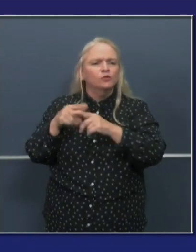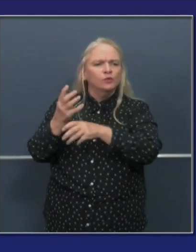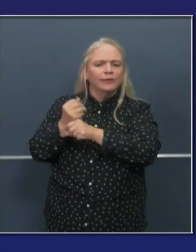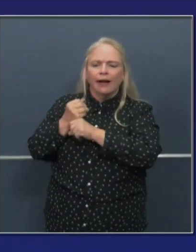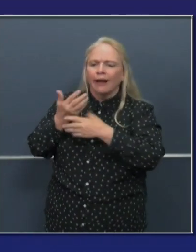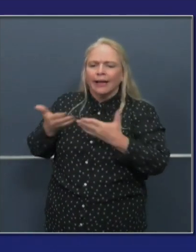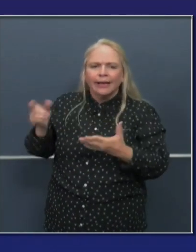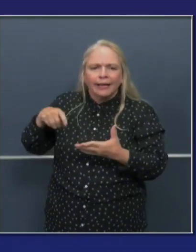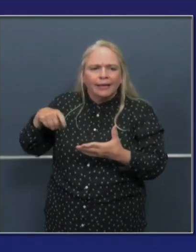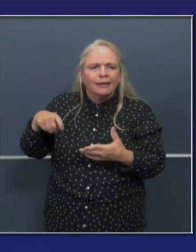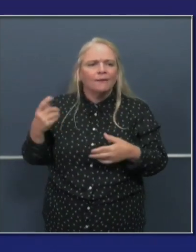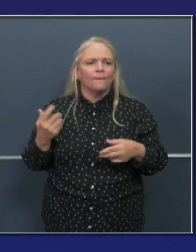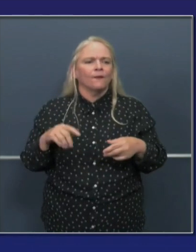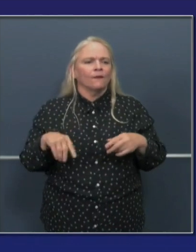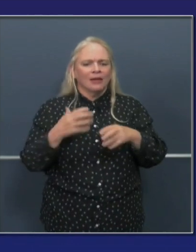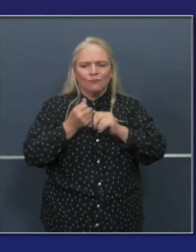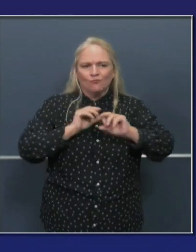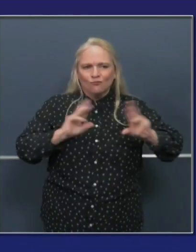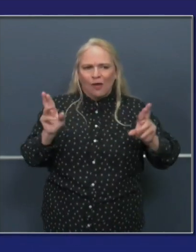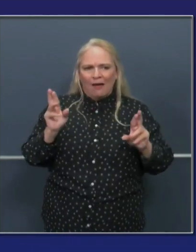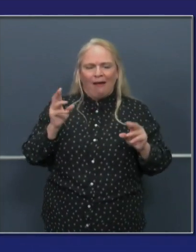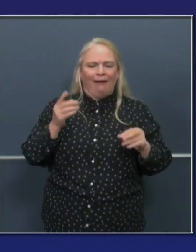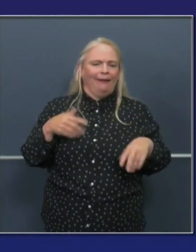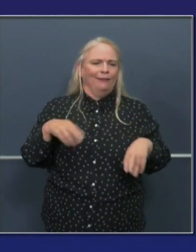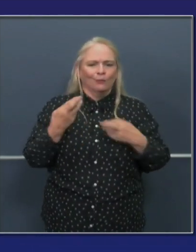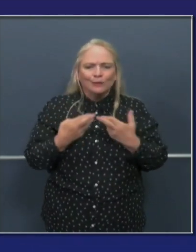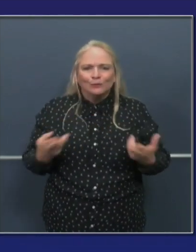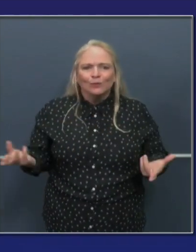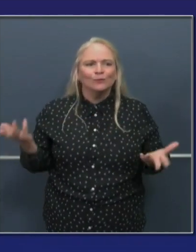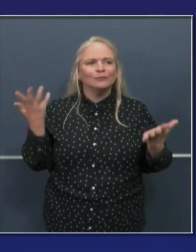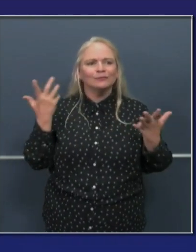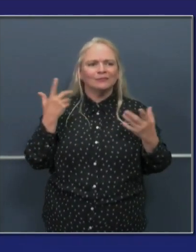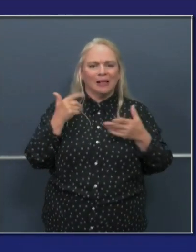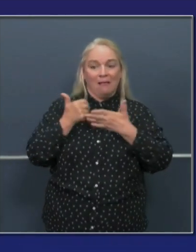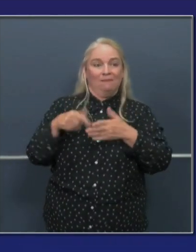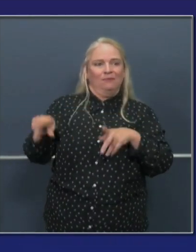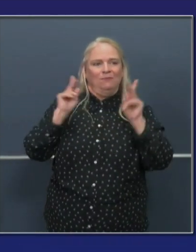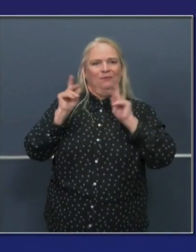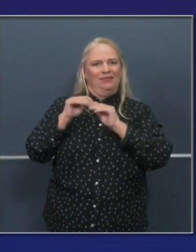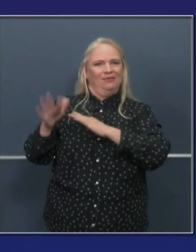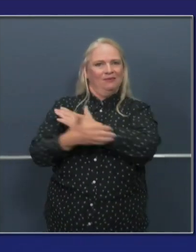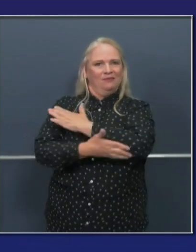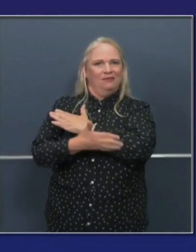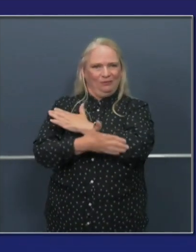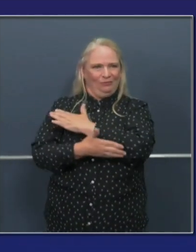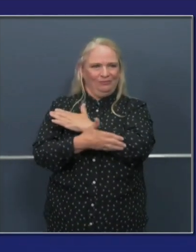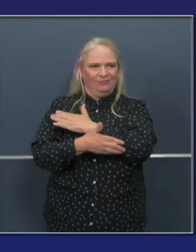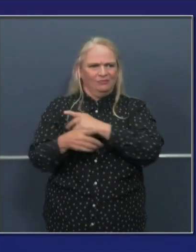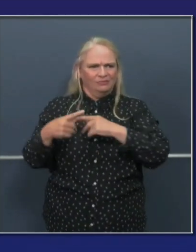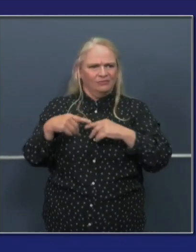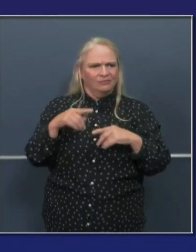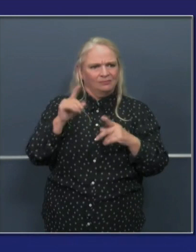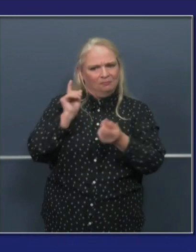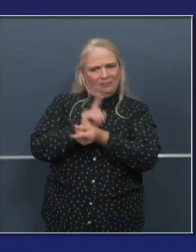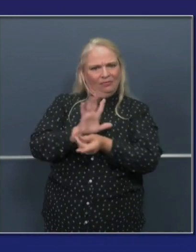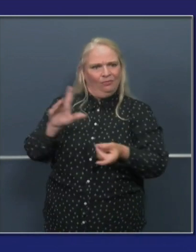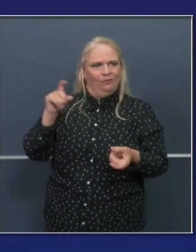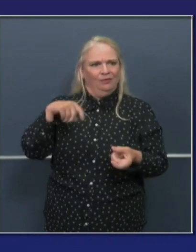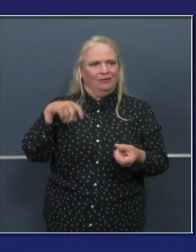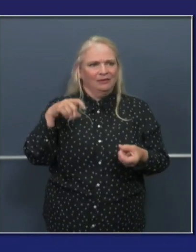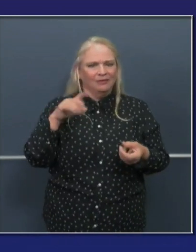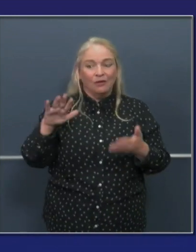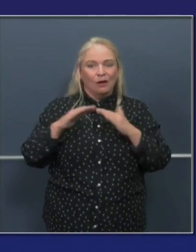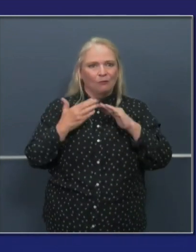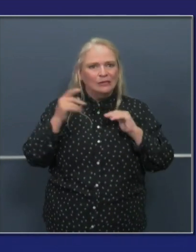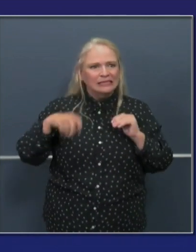to procure assets and resources, human resources, physical assets, to meet the needs of their communities,